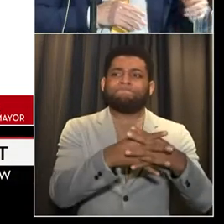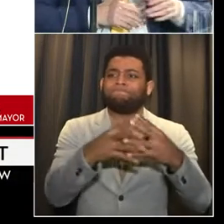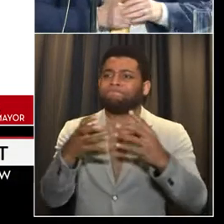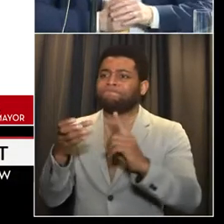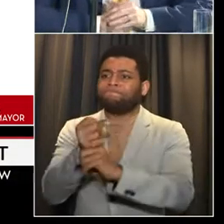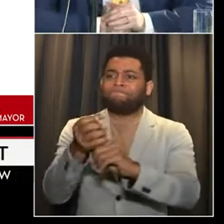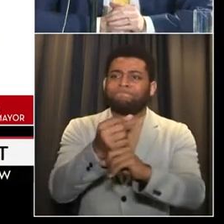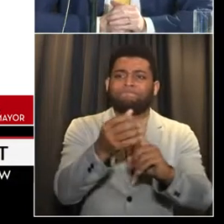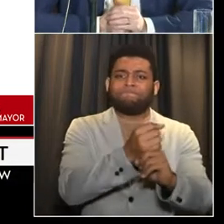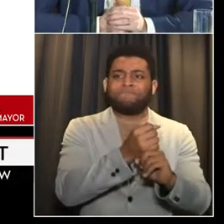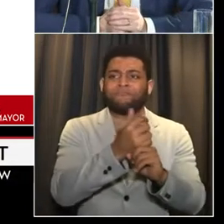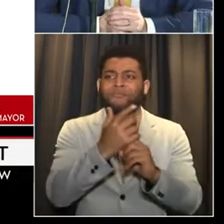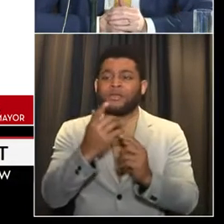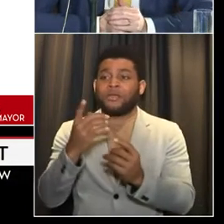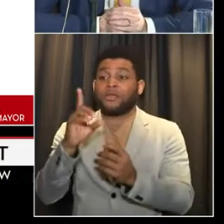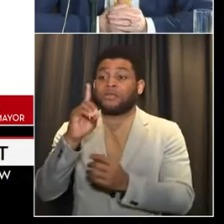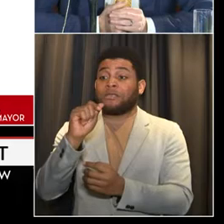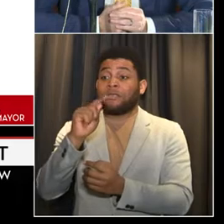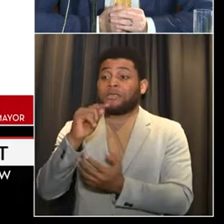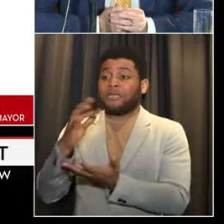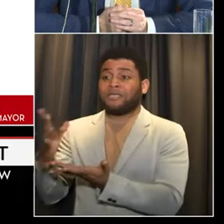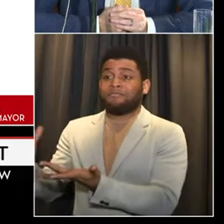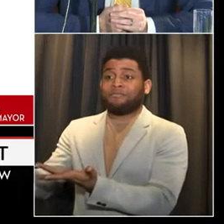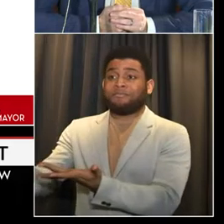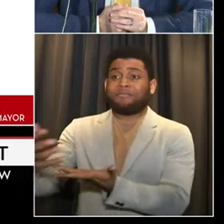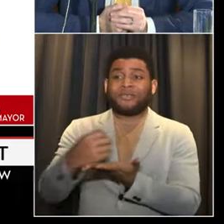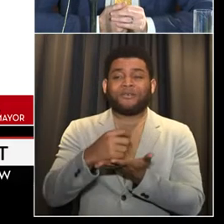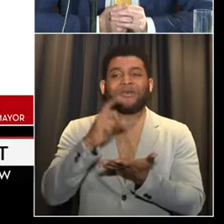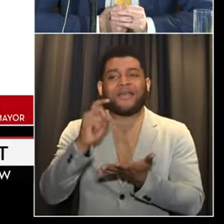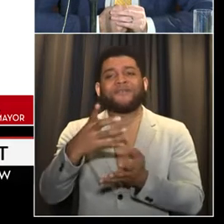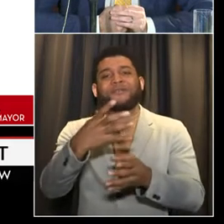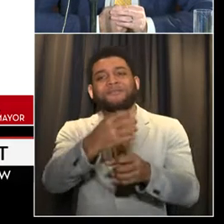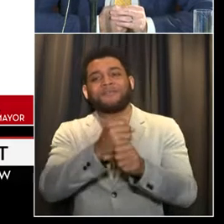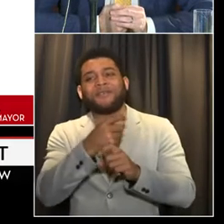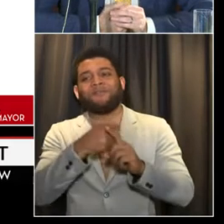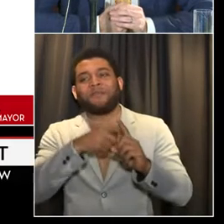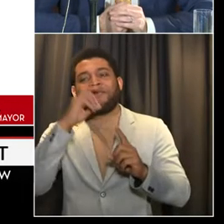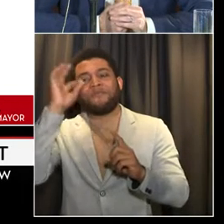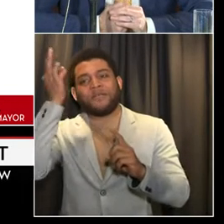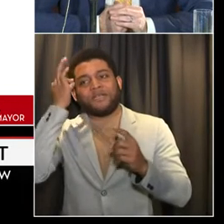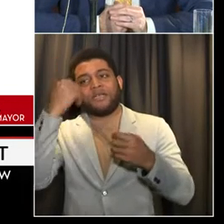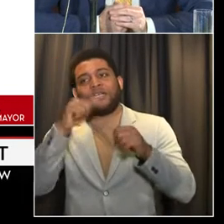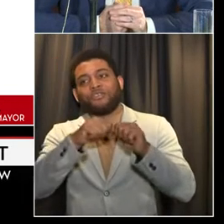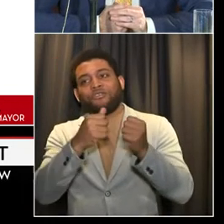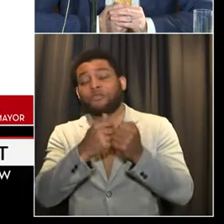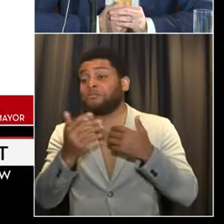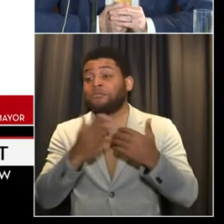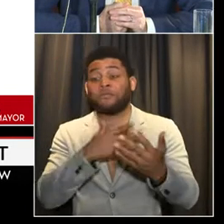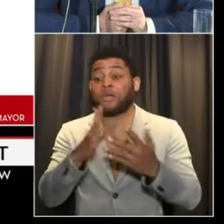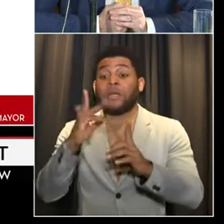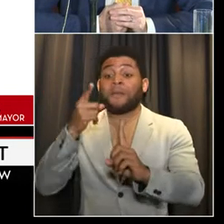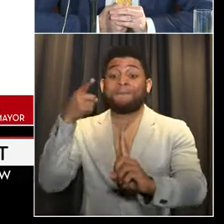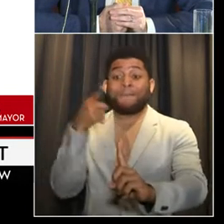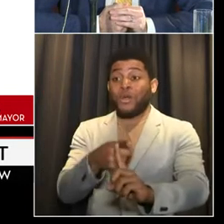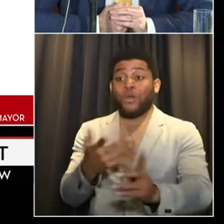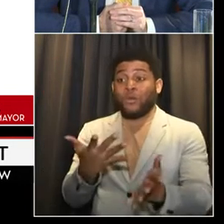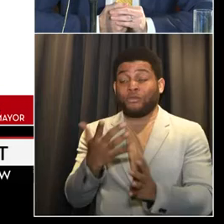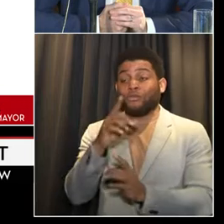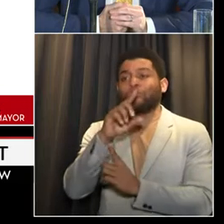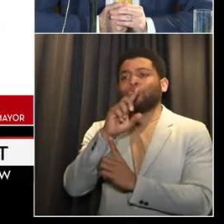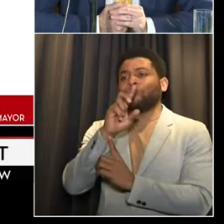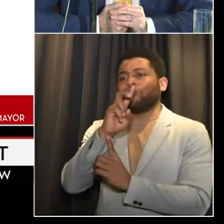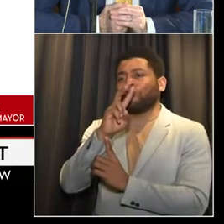the federal agencies. But in 2022, we had 124 juveniles arrested for